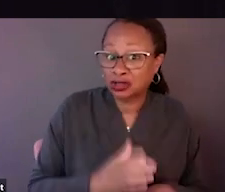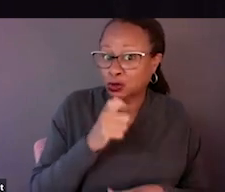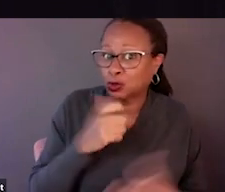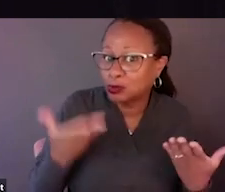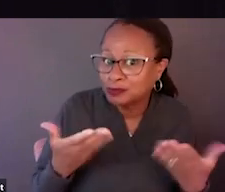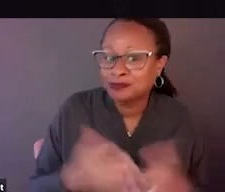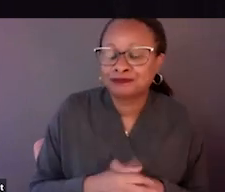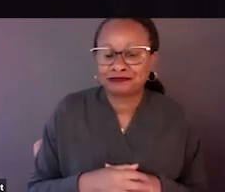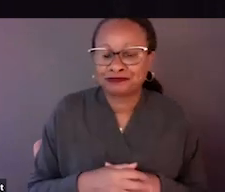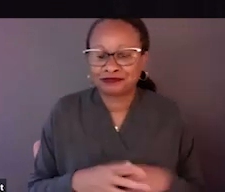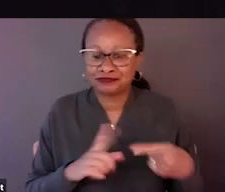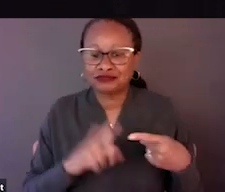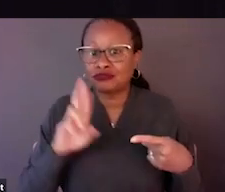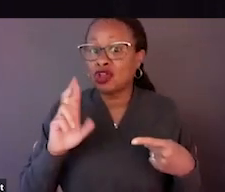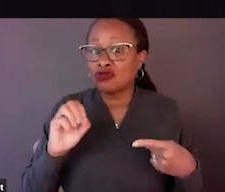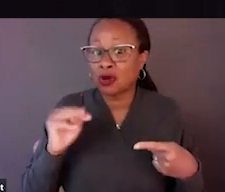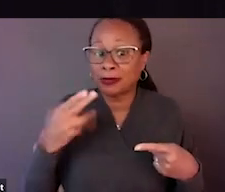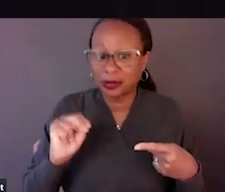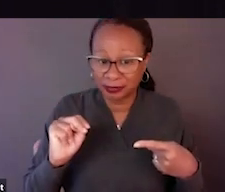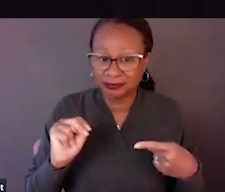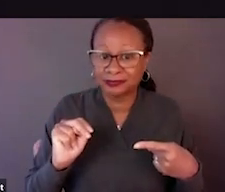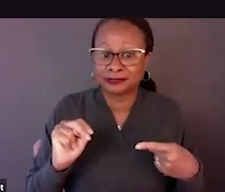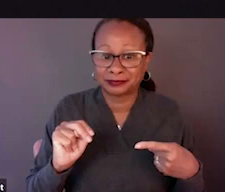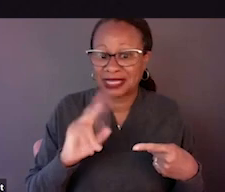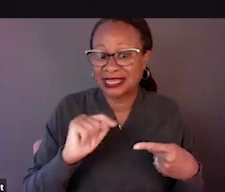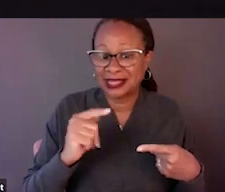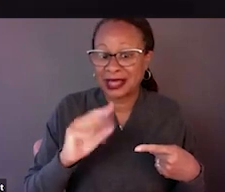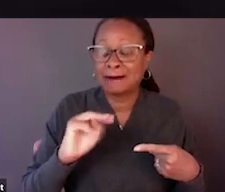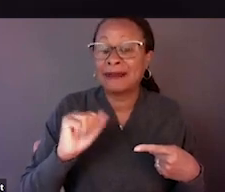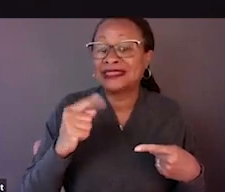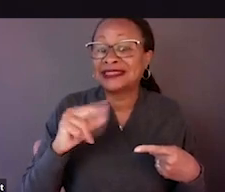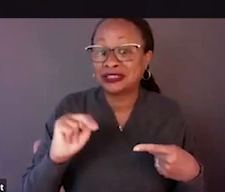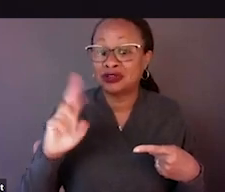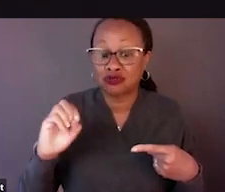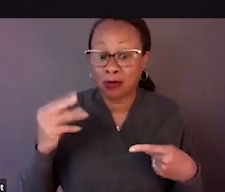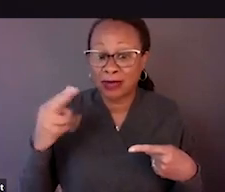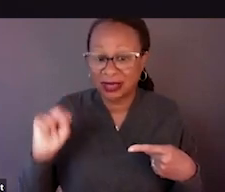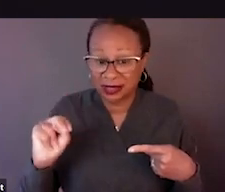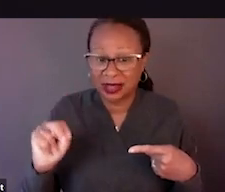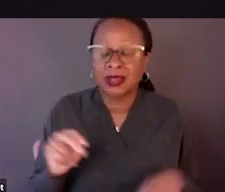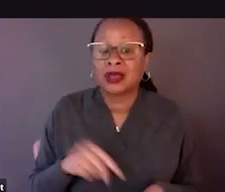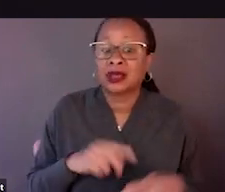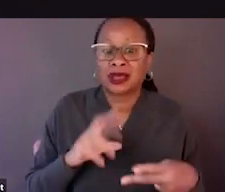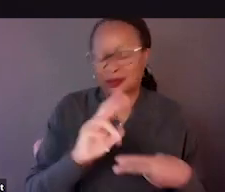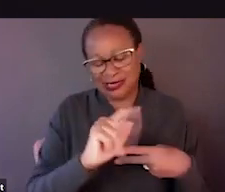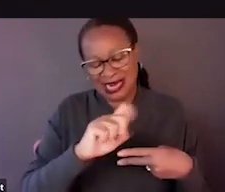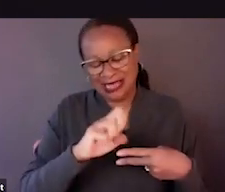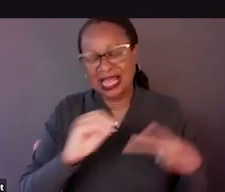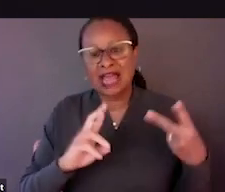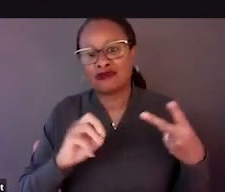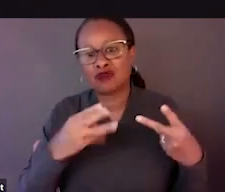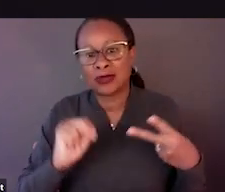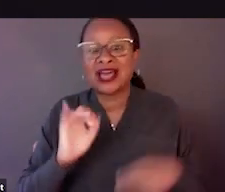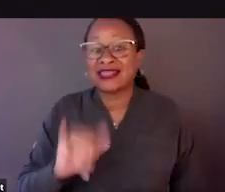are Nate and Roman. Yes. So Nate and Roman are they're Janelle